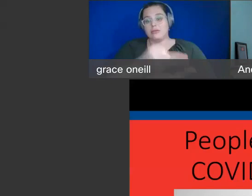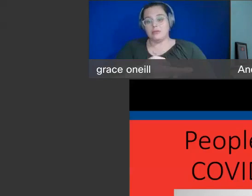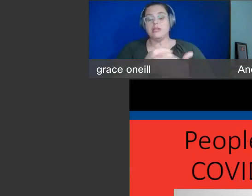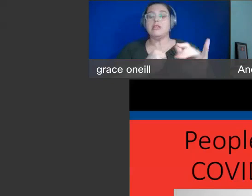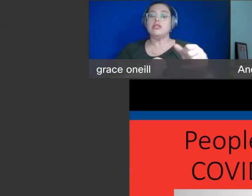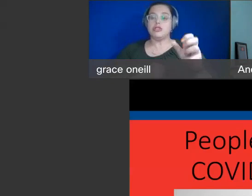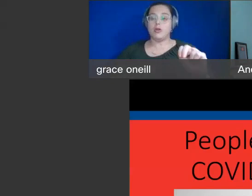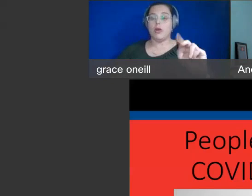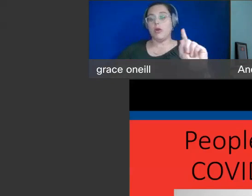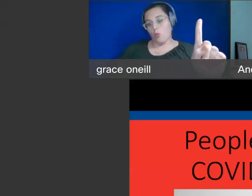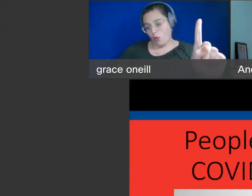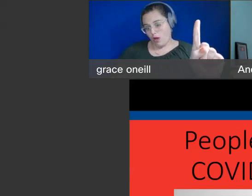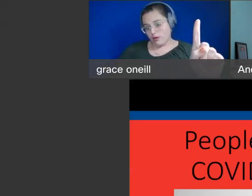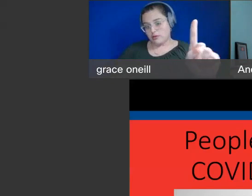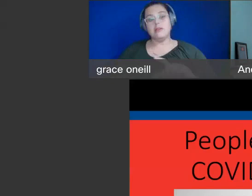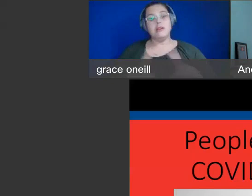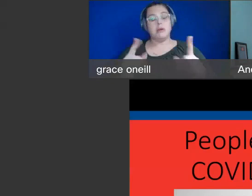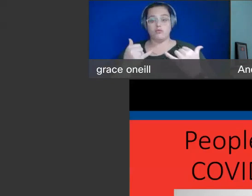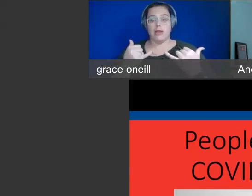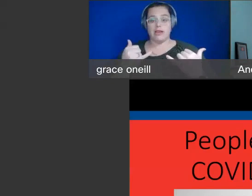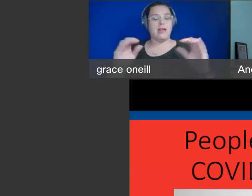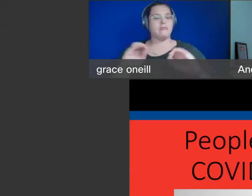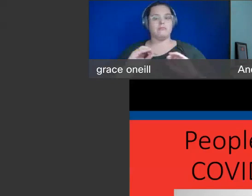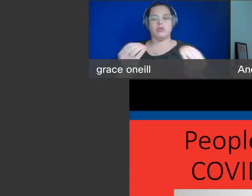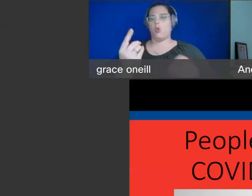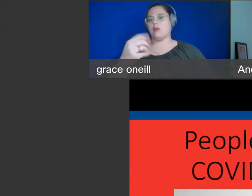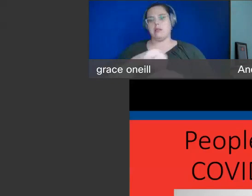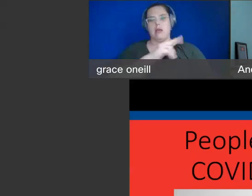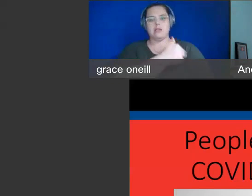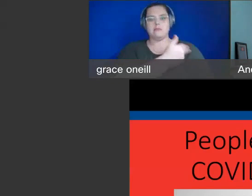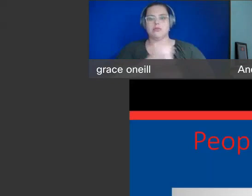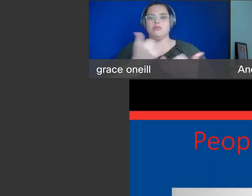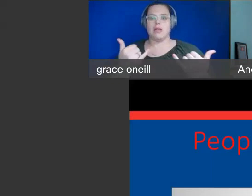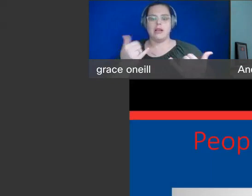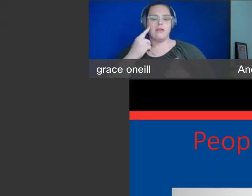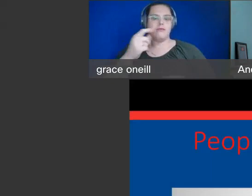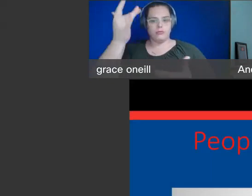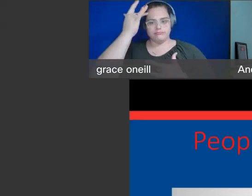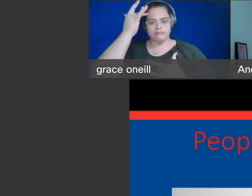inpatient hospitalization. We have no people who are currently hospitalized.